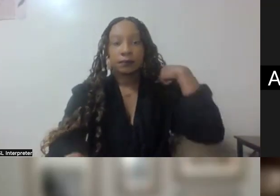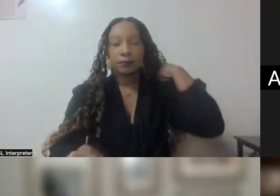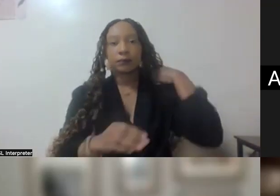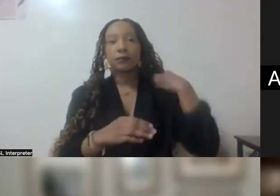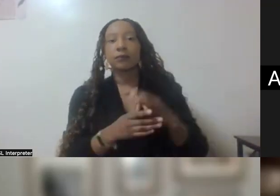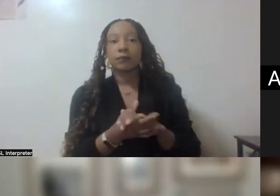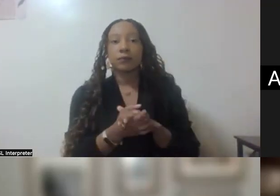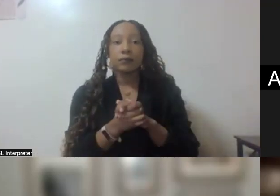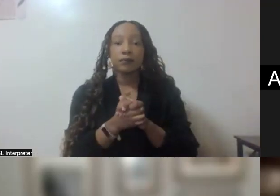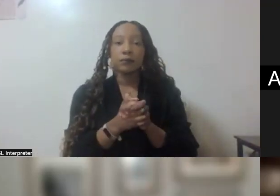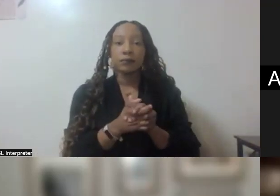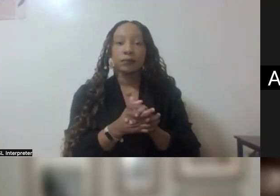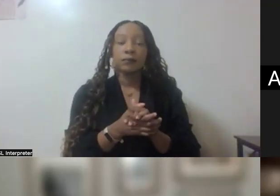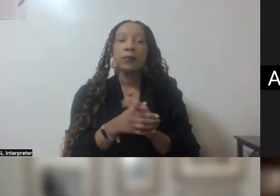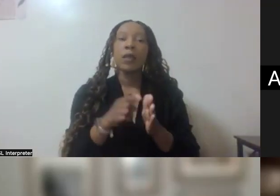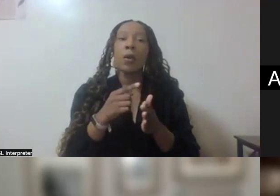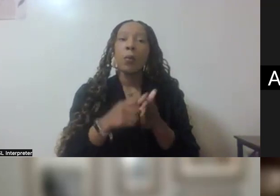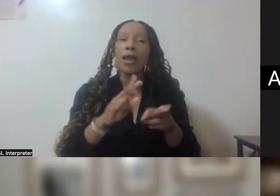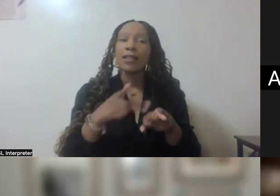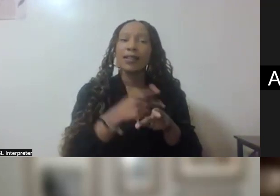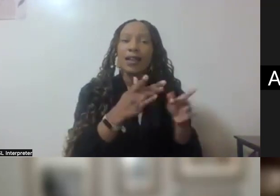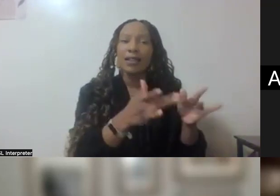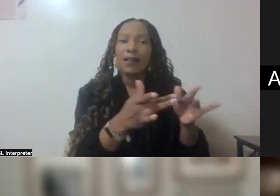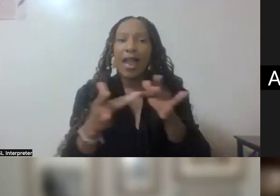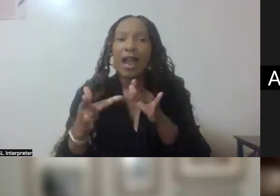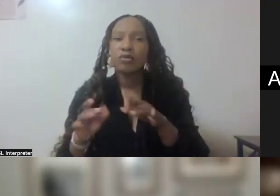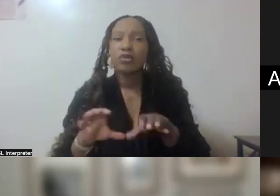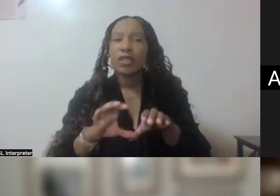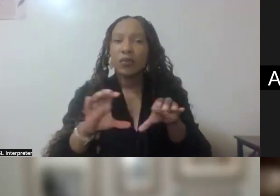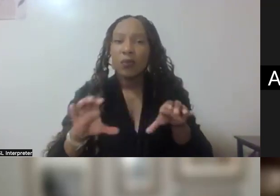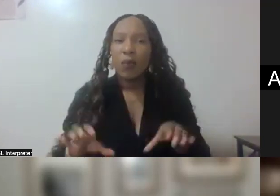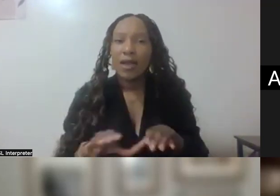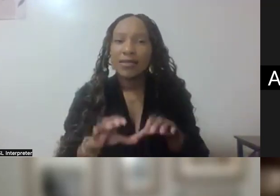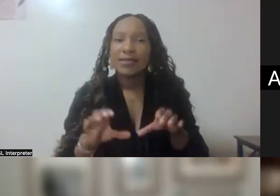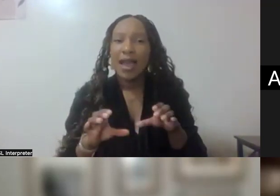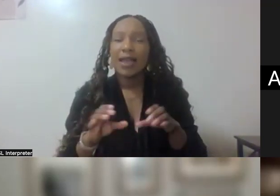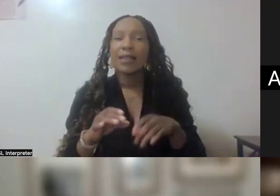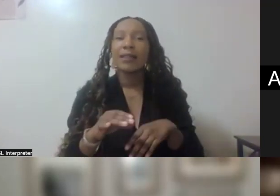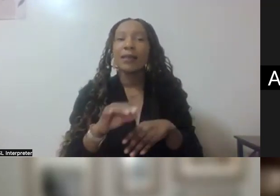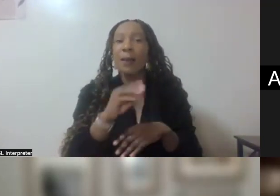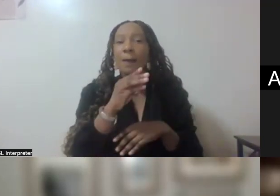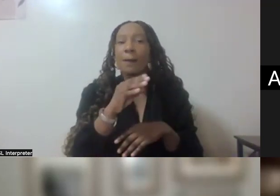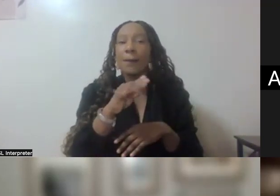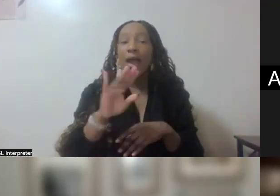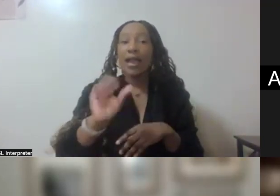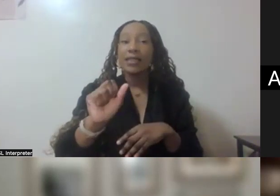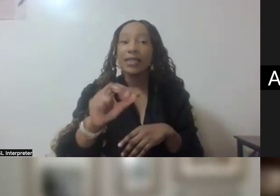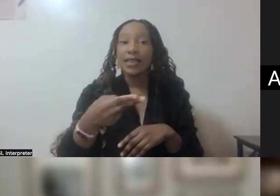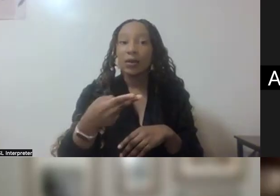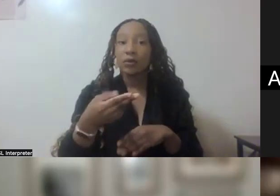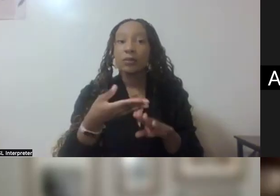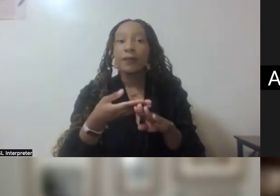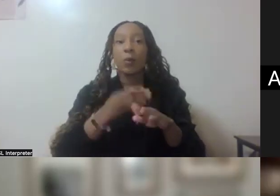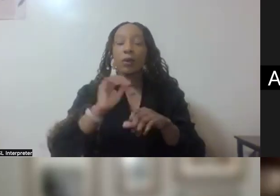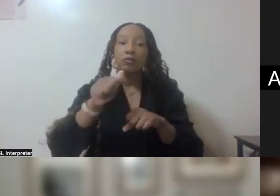on the part of the city to engage the community stakeholders prior to the project moving out of the idea phase. And there's just a concern